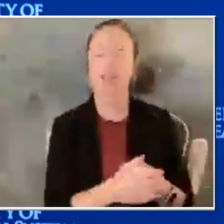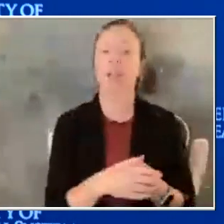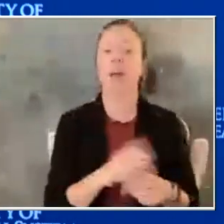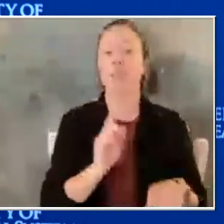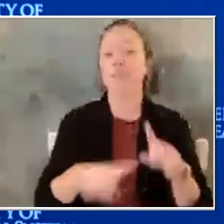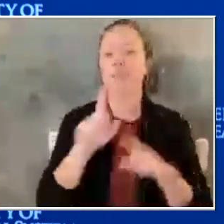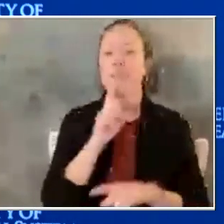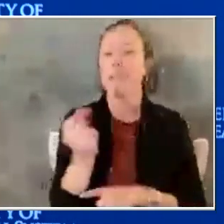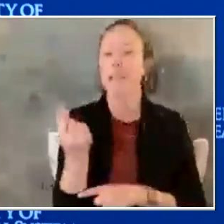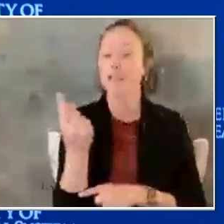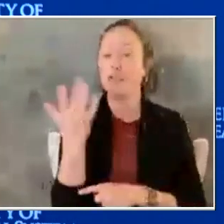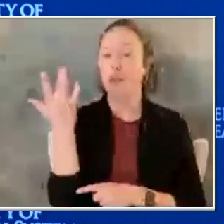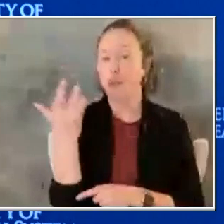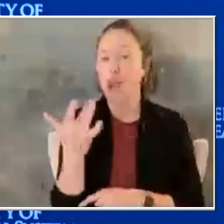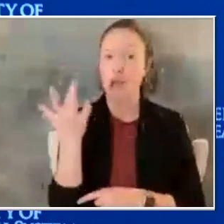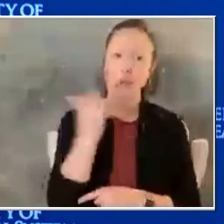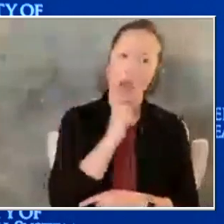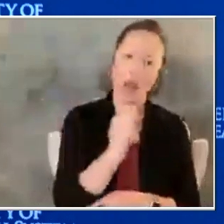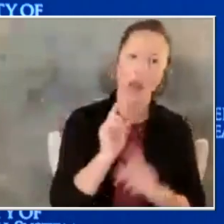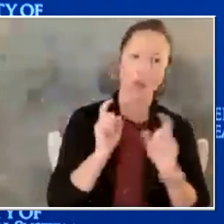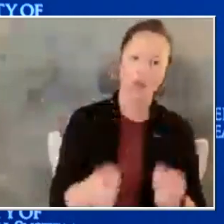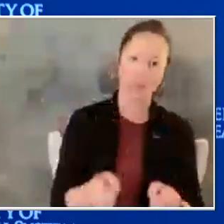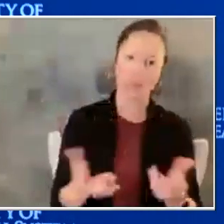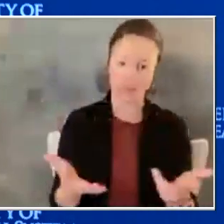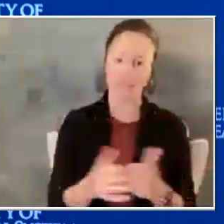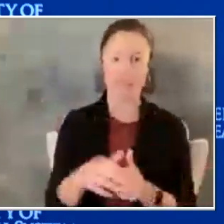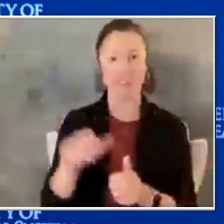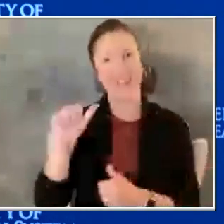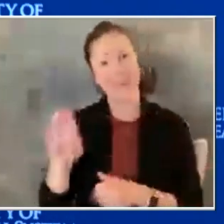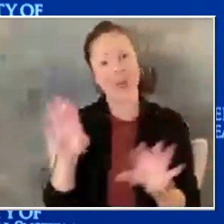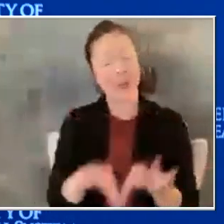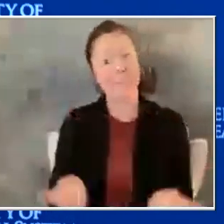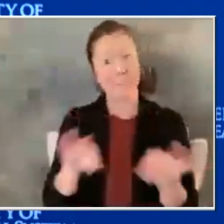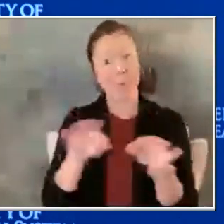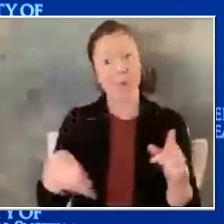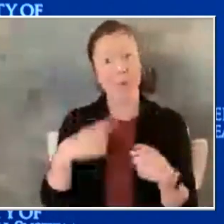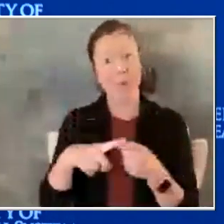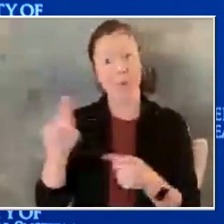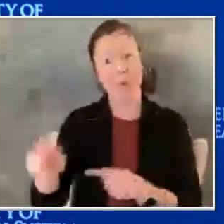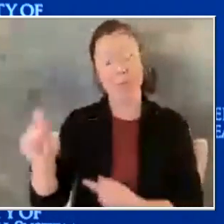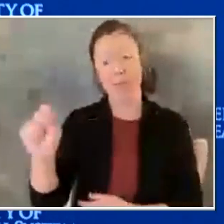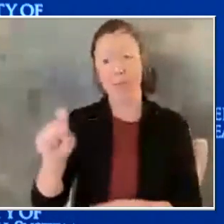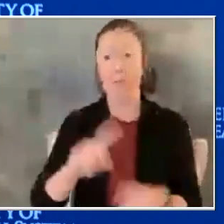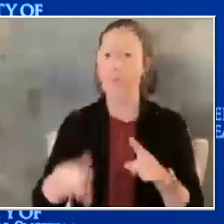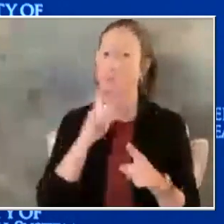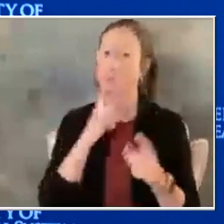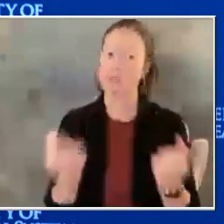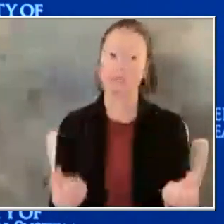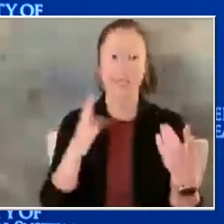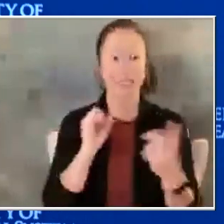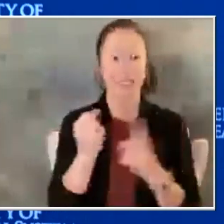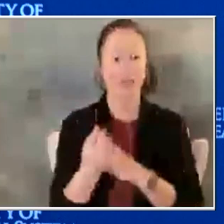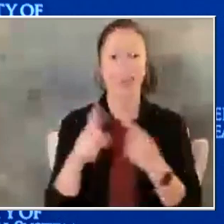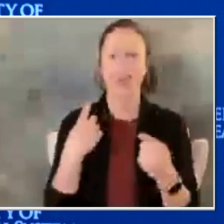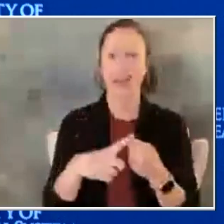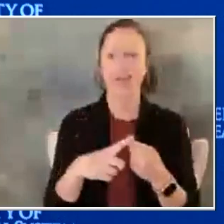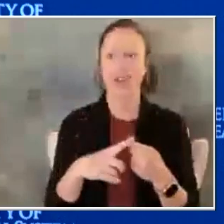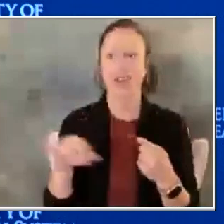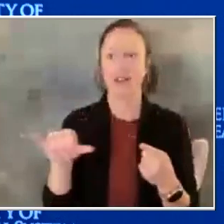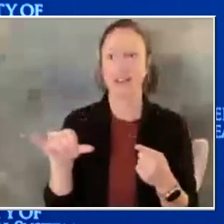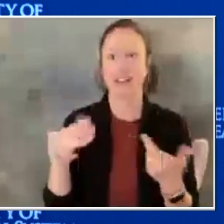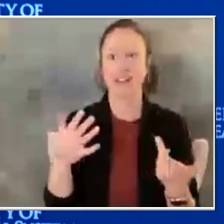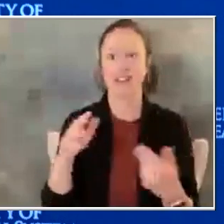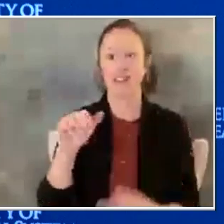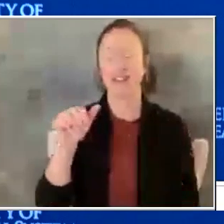we are prescribing. And we want to prescribe antibiotics when you need them, but there are a lot of cases, especially in the outpatient, the ambulatory setting,